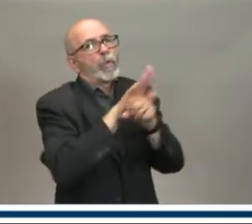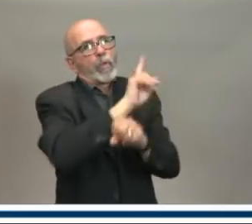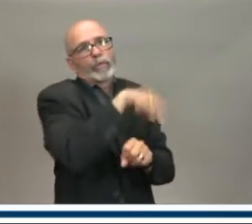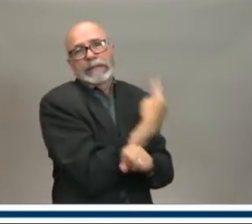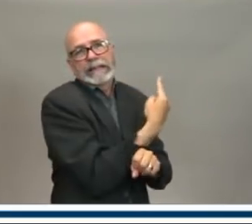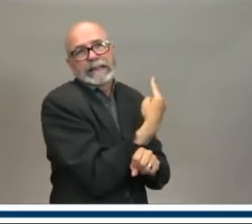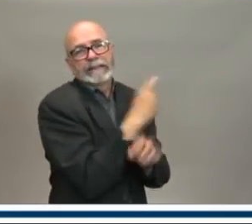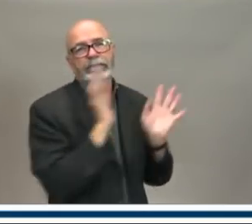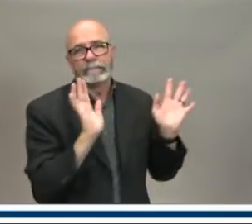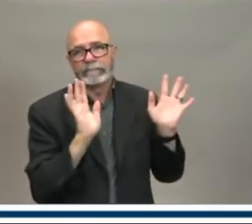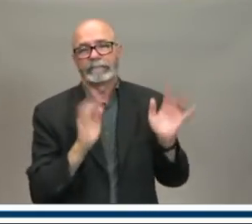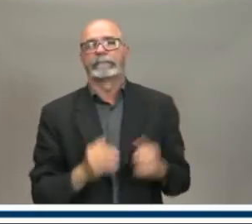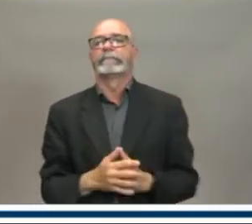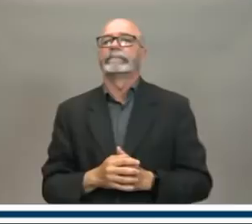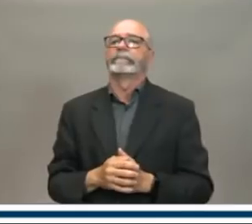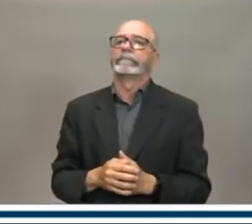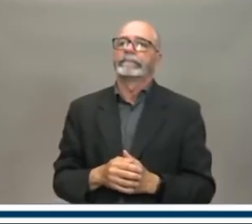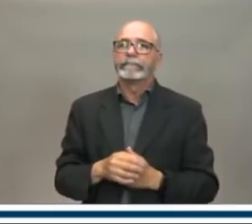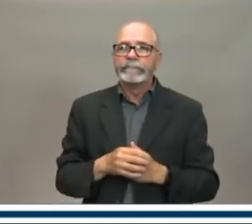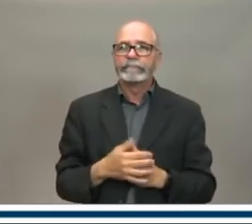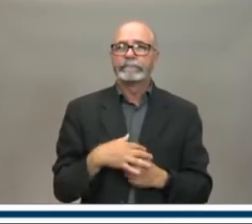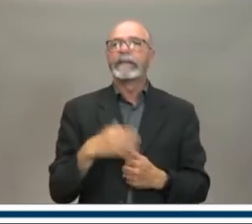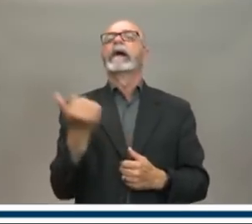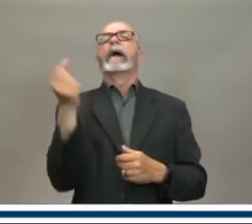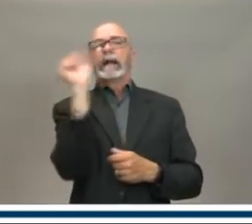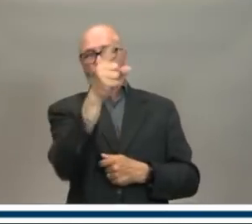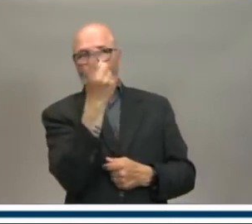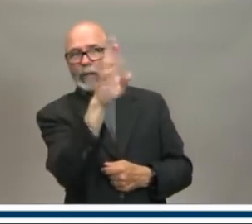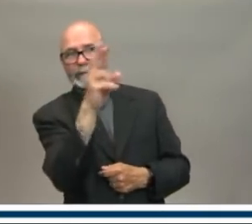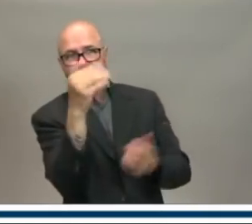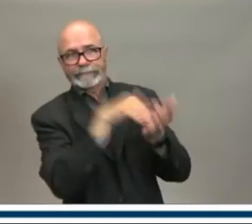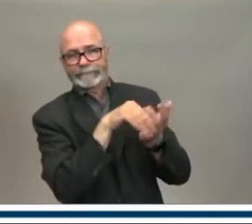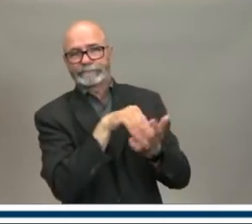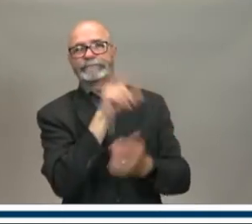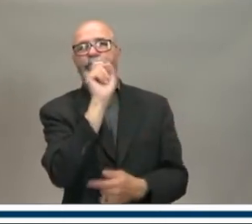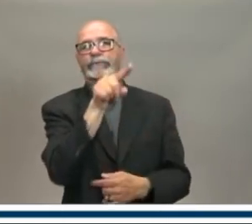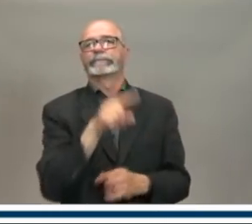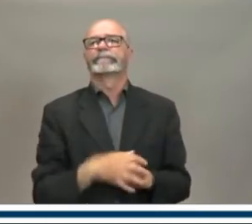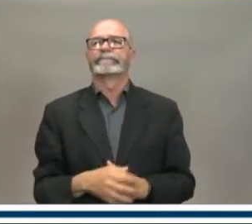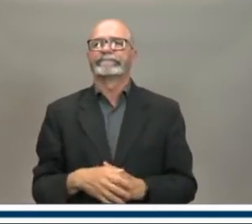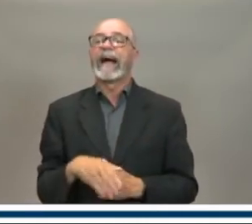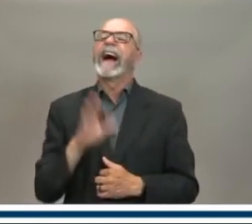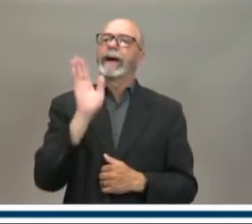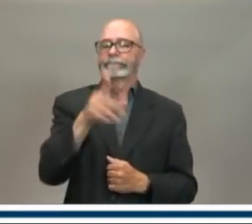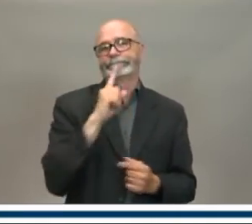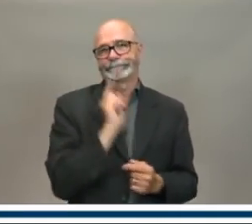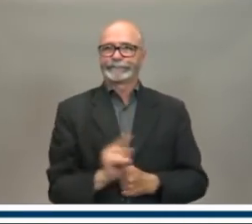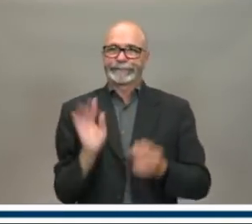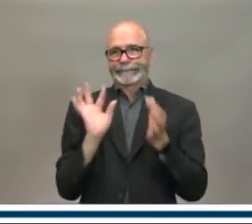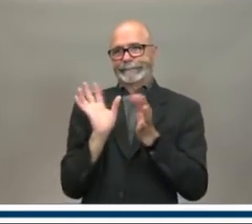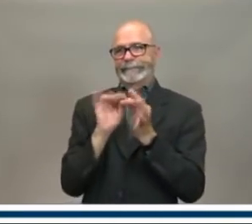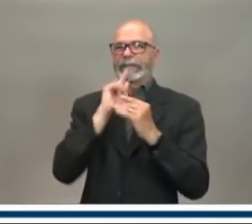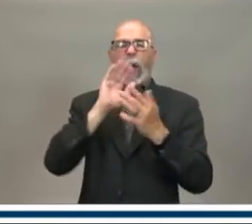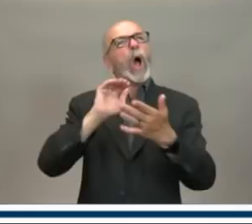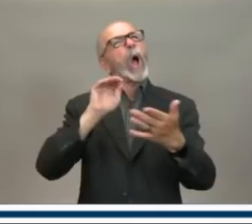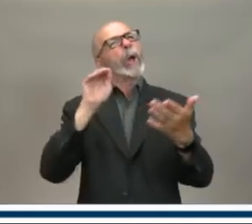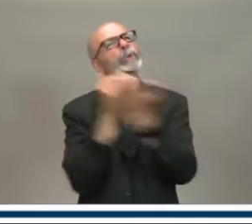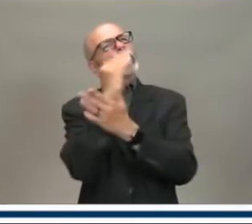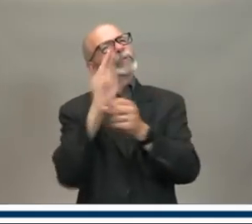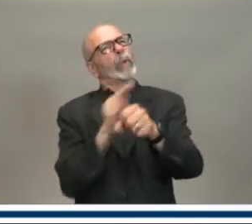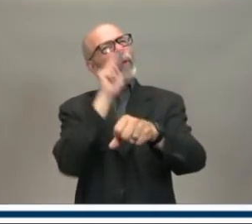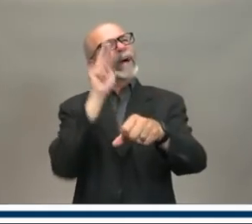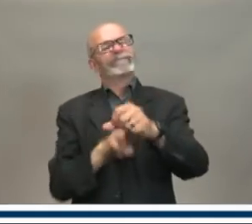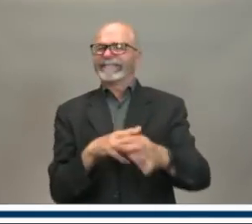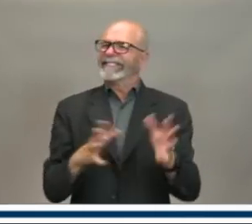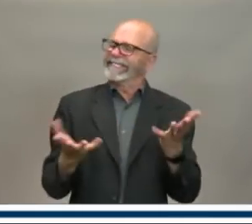for Dr. Strang. When you talk about the new normal for the COVID period, for the era of COVID,